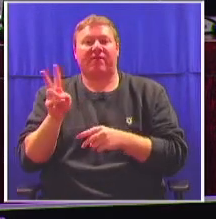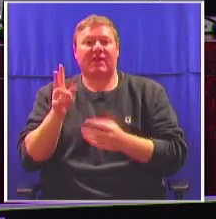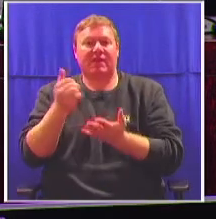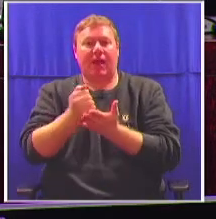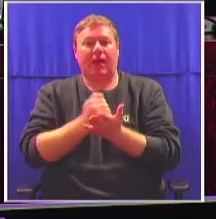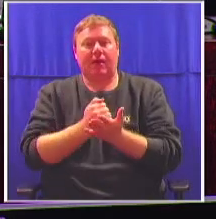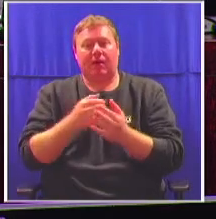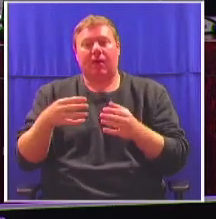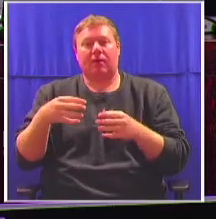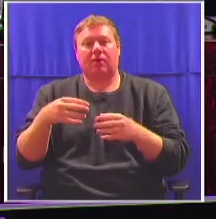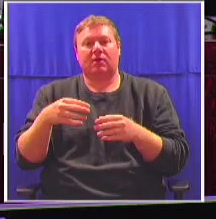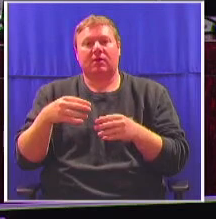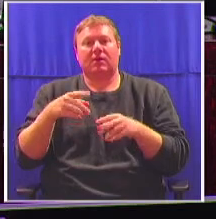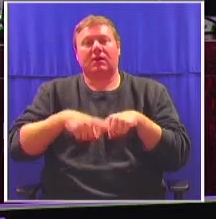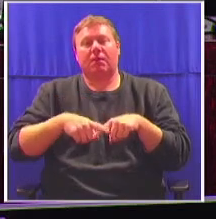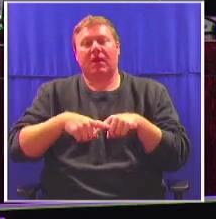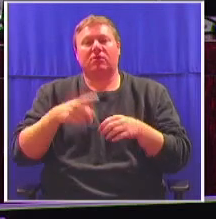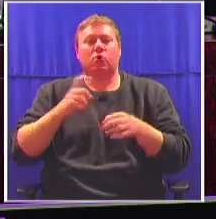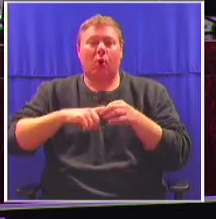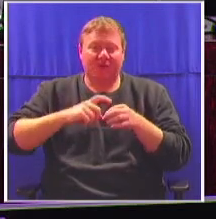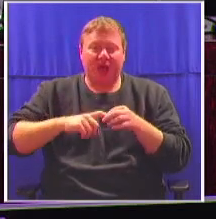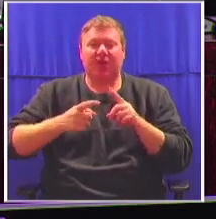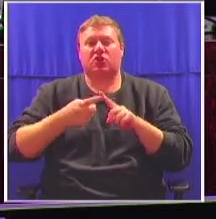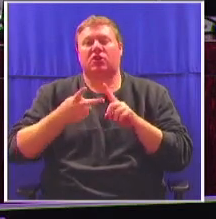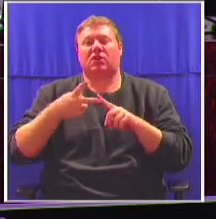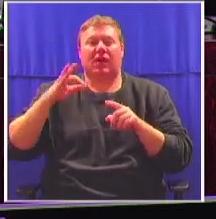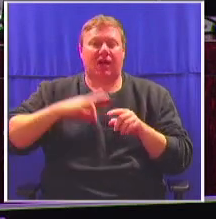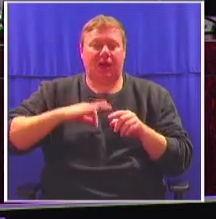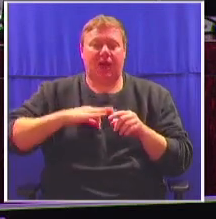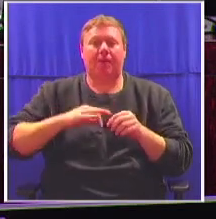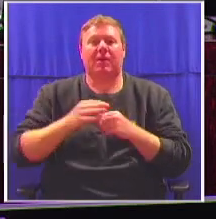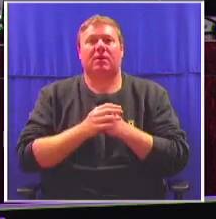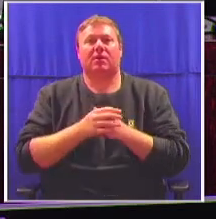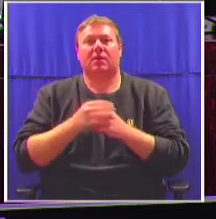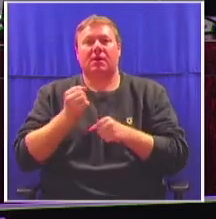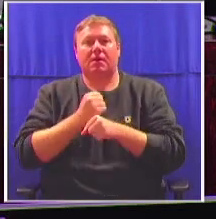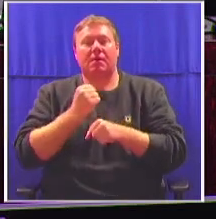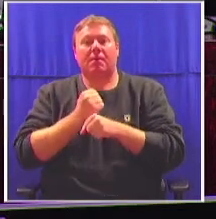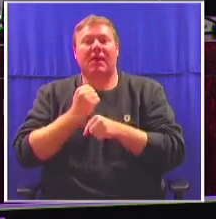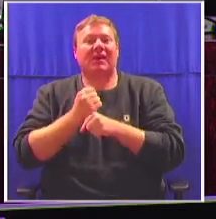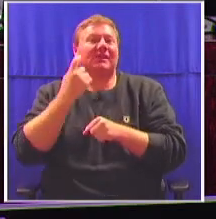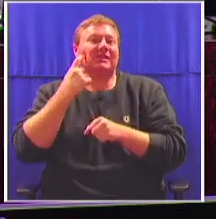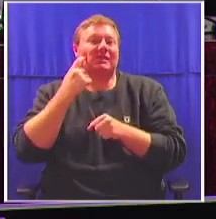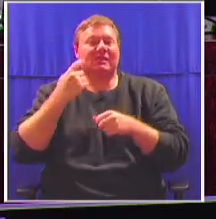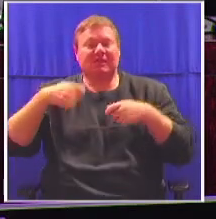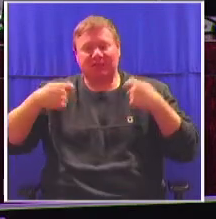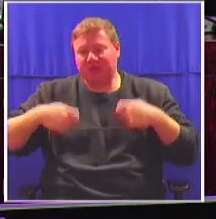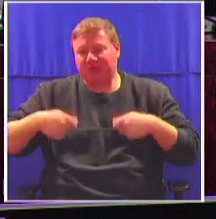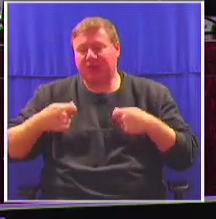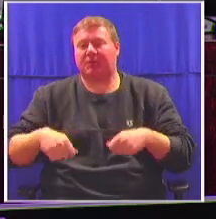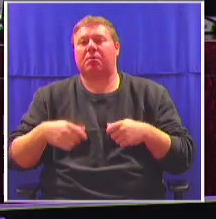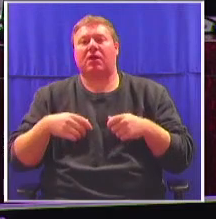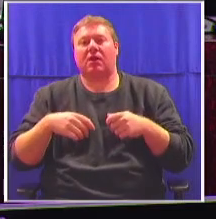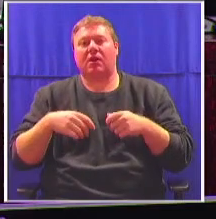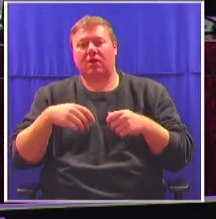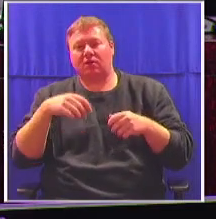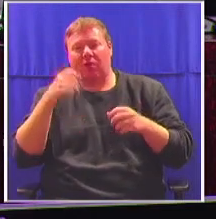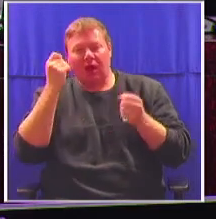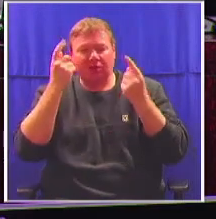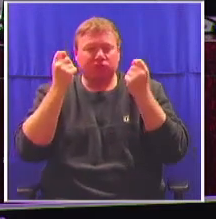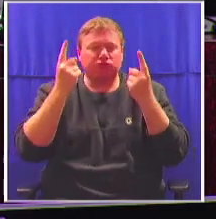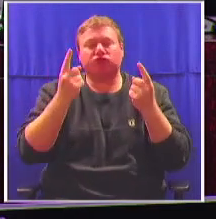their income and qualifications to introduce greater predictability, flexibility, as well as